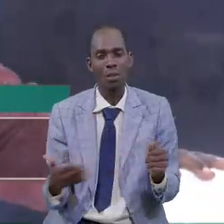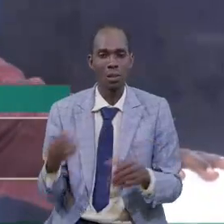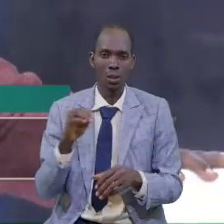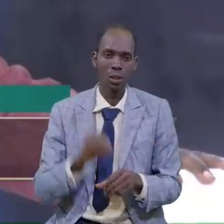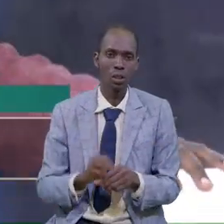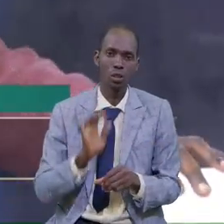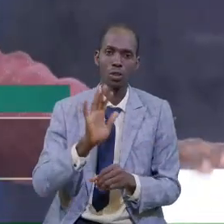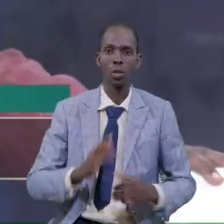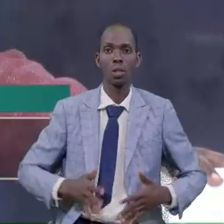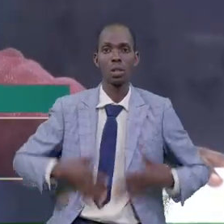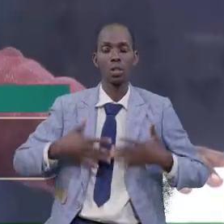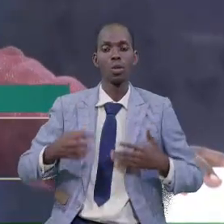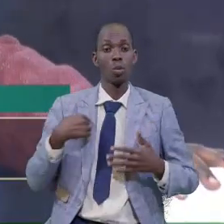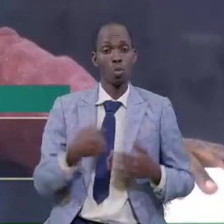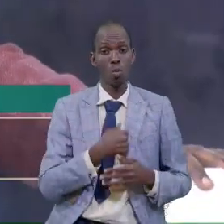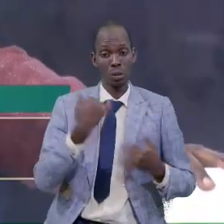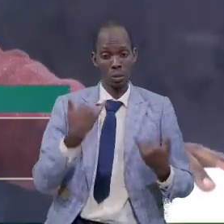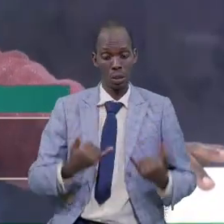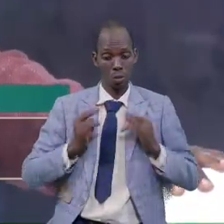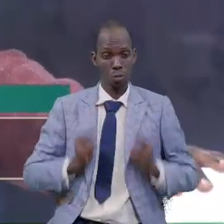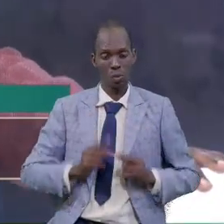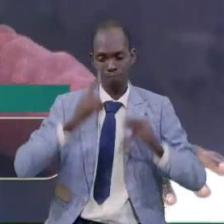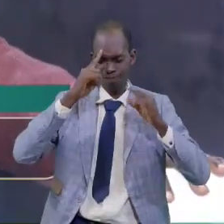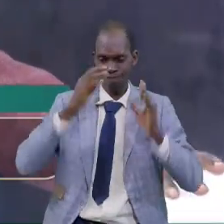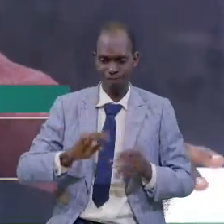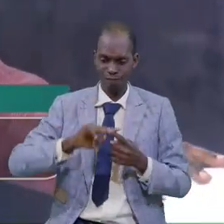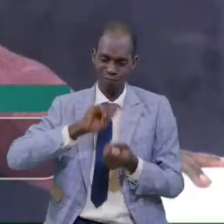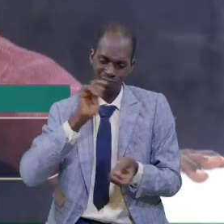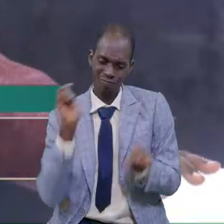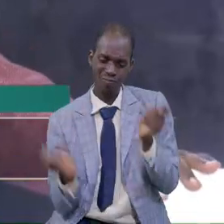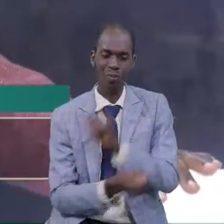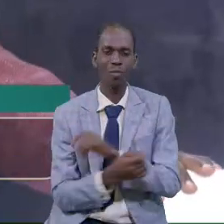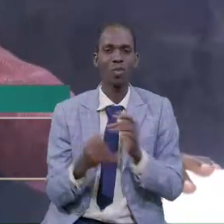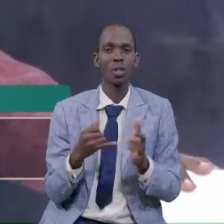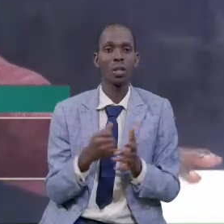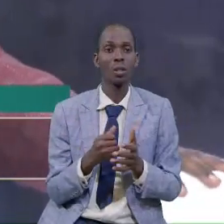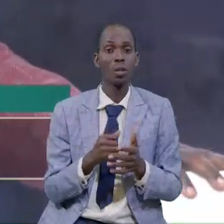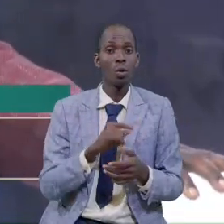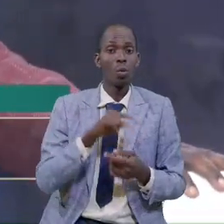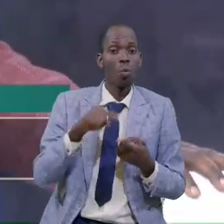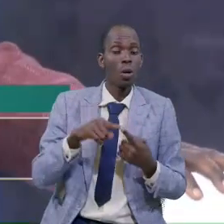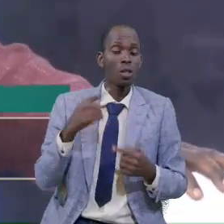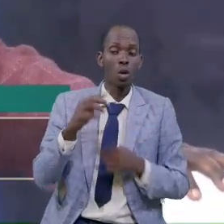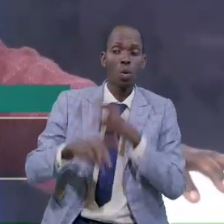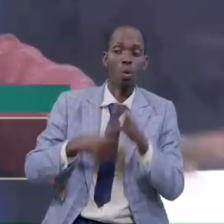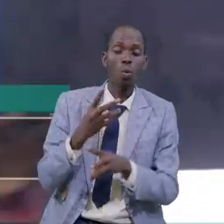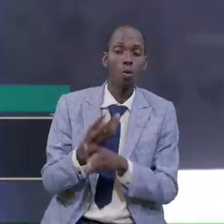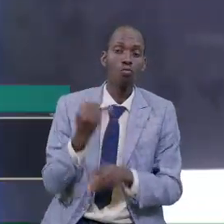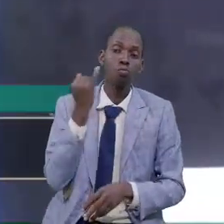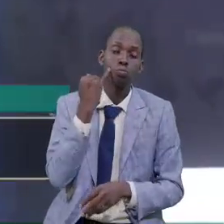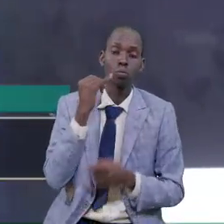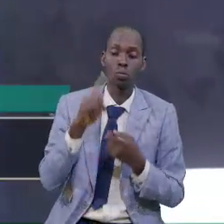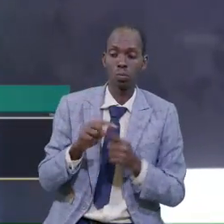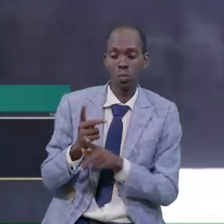it around. Now, instead of the world caring for us, instead of creation caring for